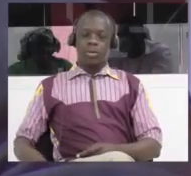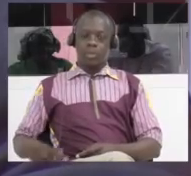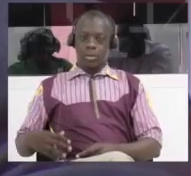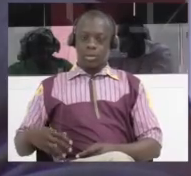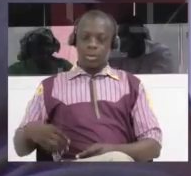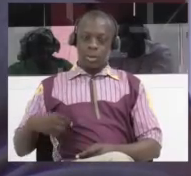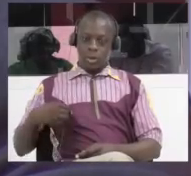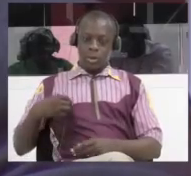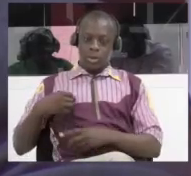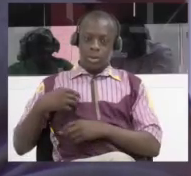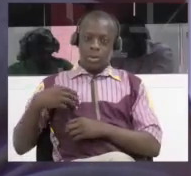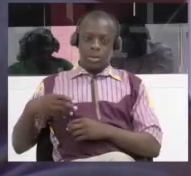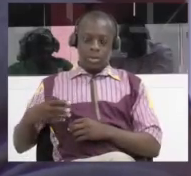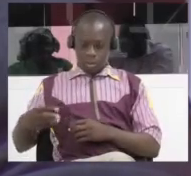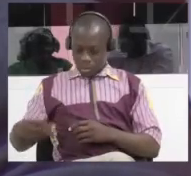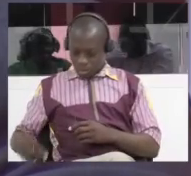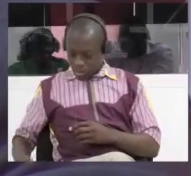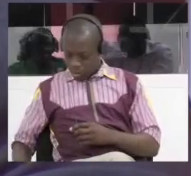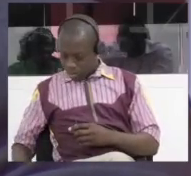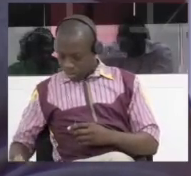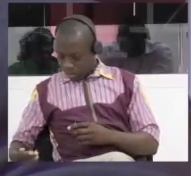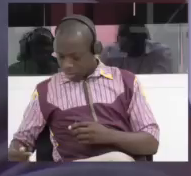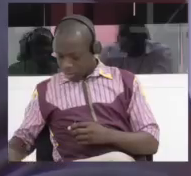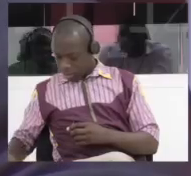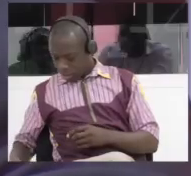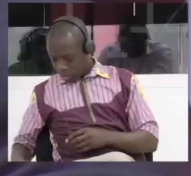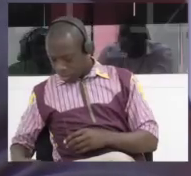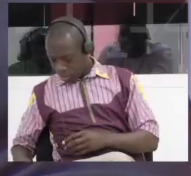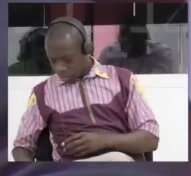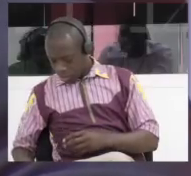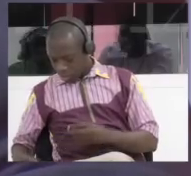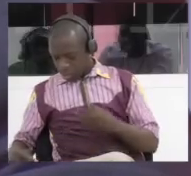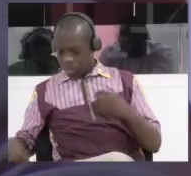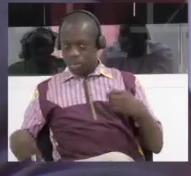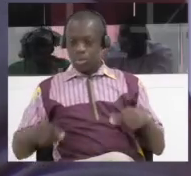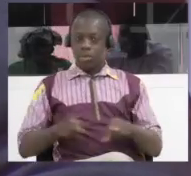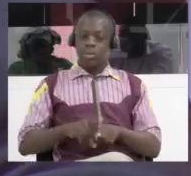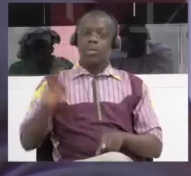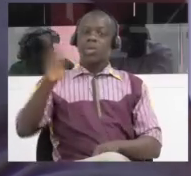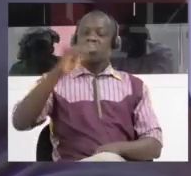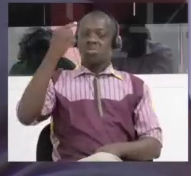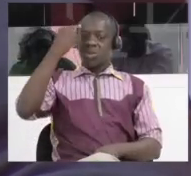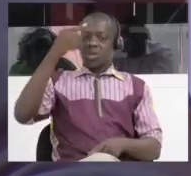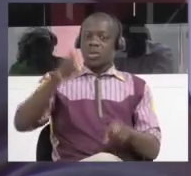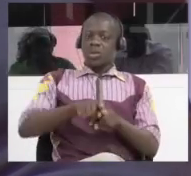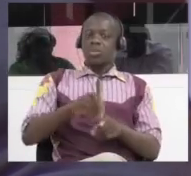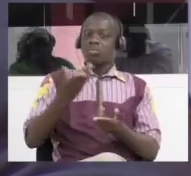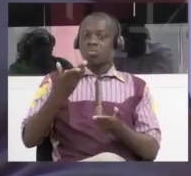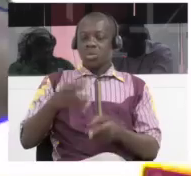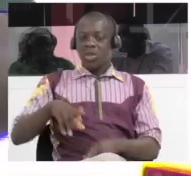the presence of Nigerian troops in the Gambia, or Nigerian officers responsible for the army?